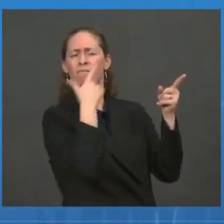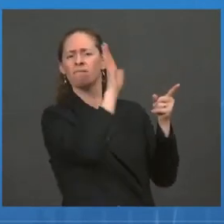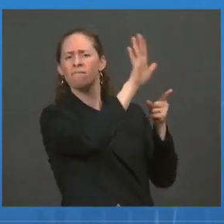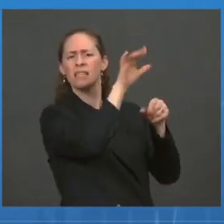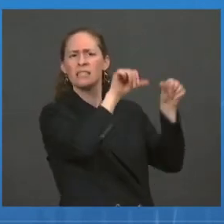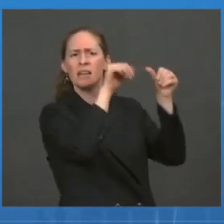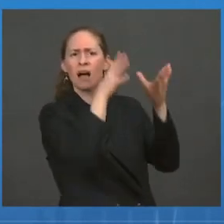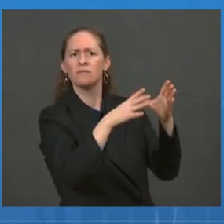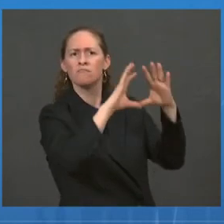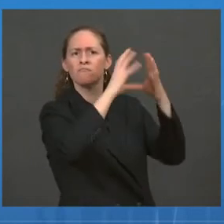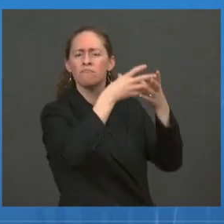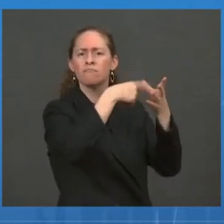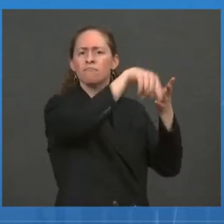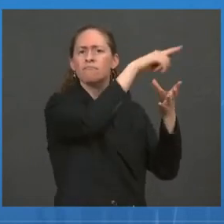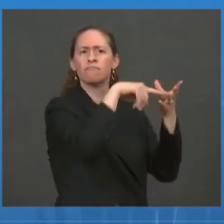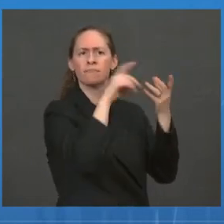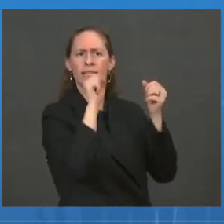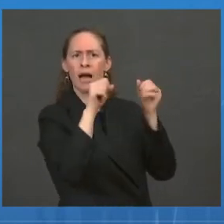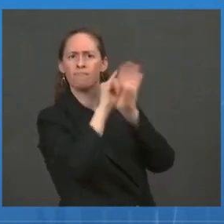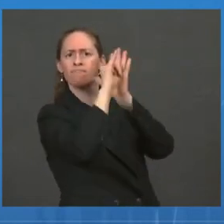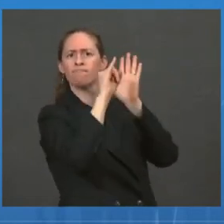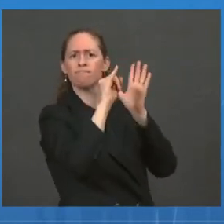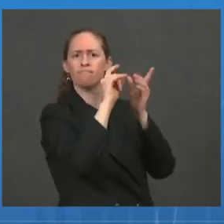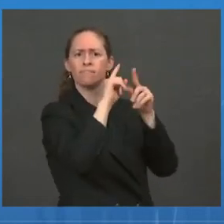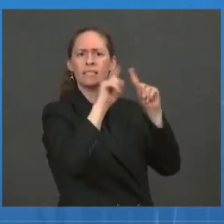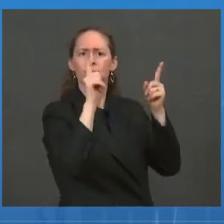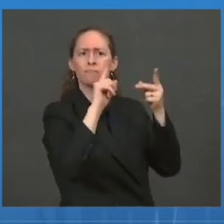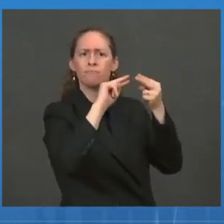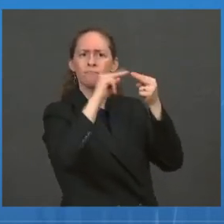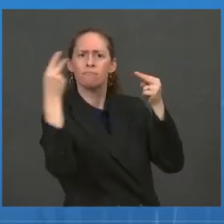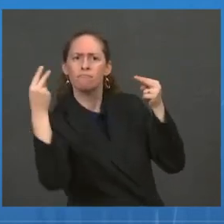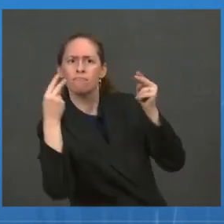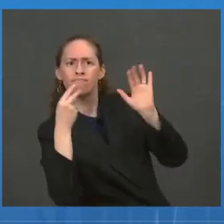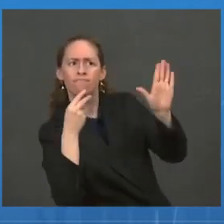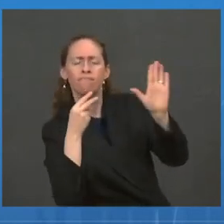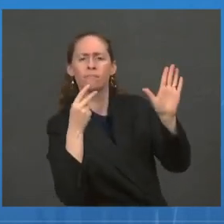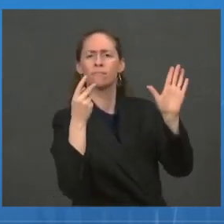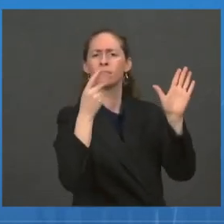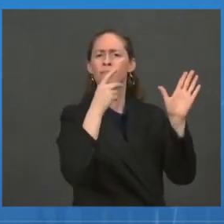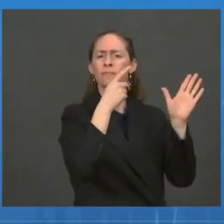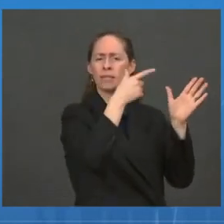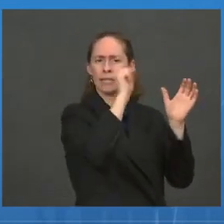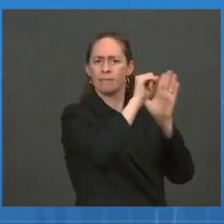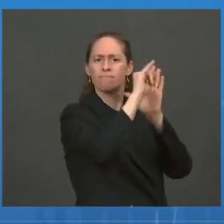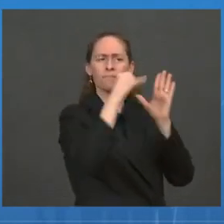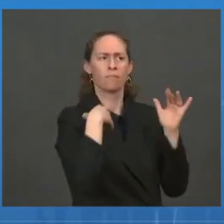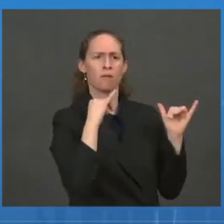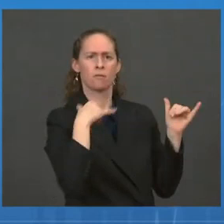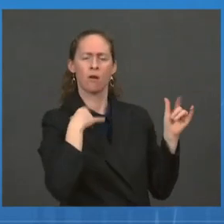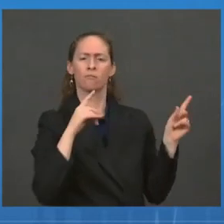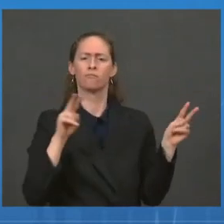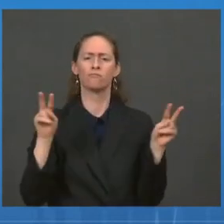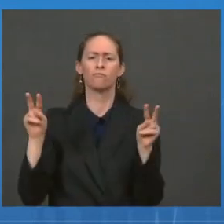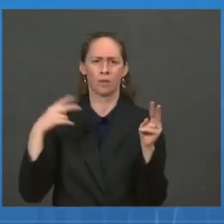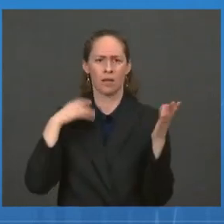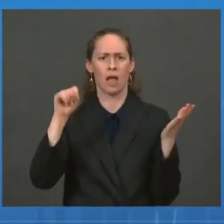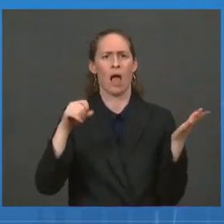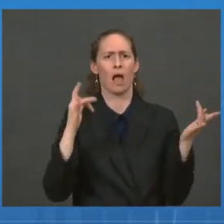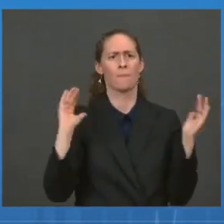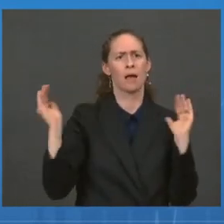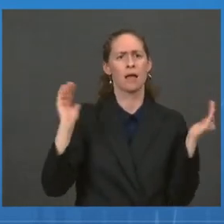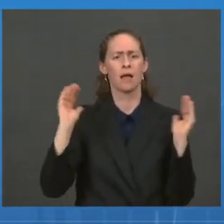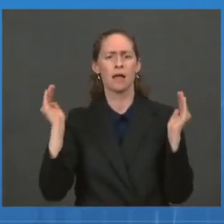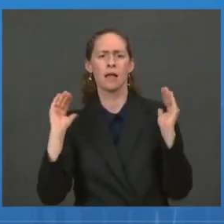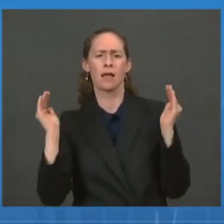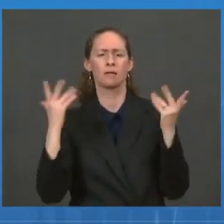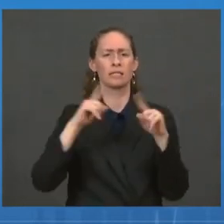feel as to what the competition of this virus would be with delta those are just a few of the things that will take a couple of